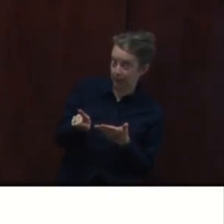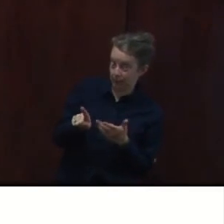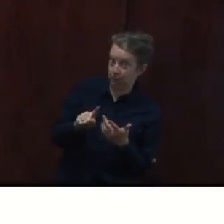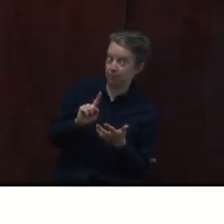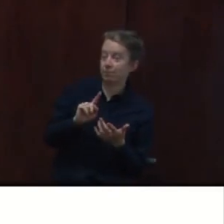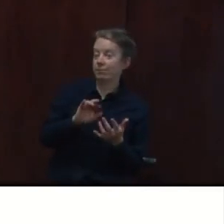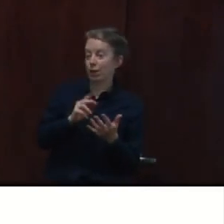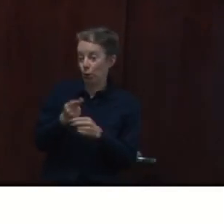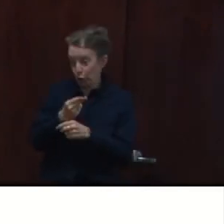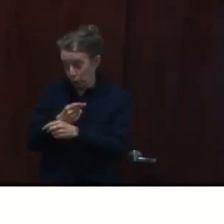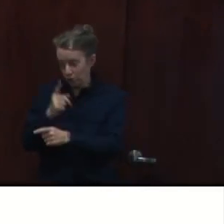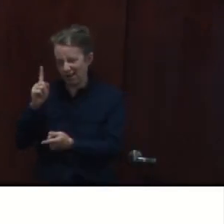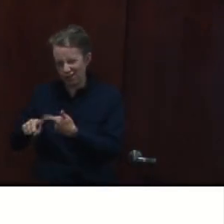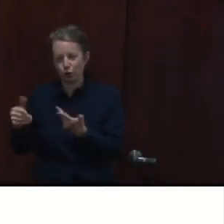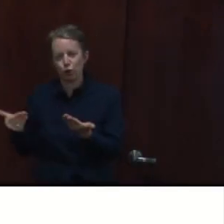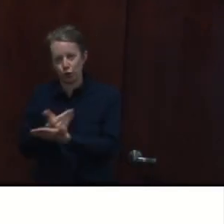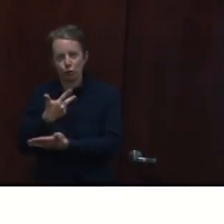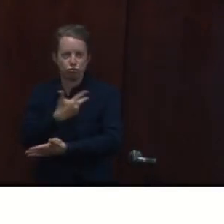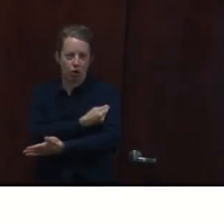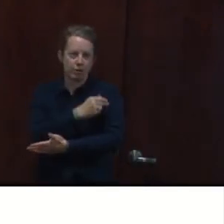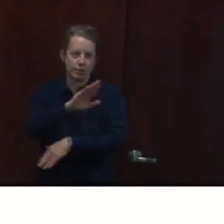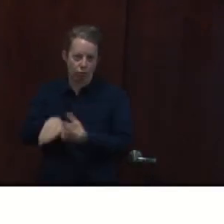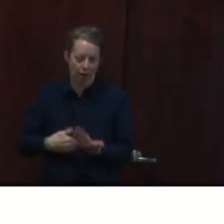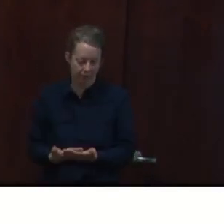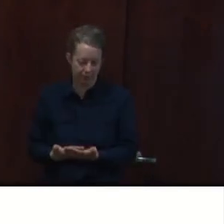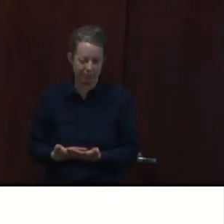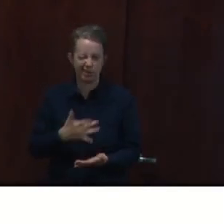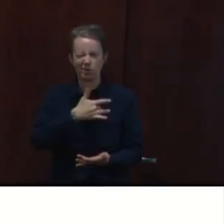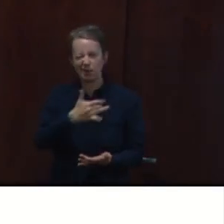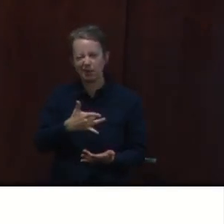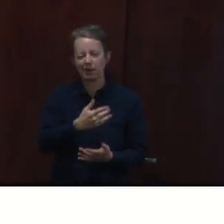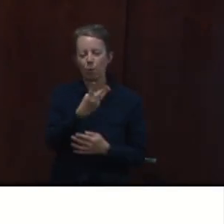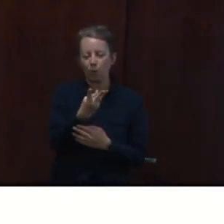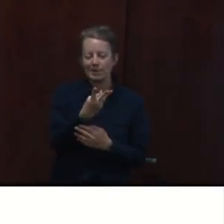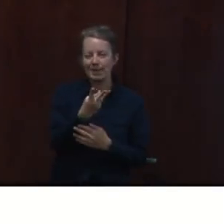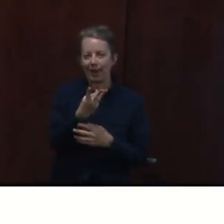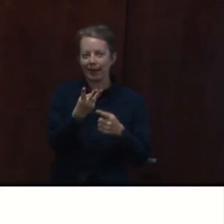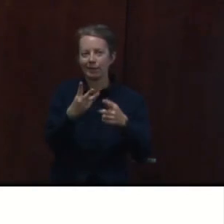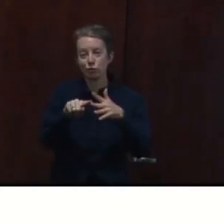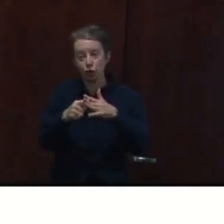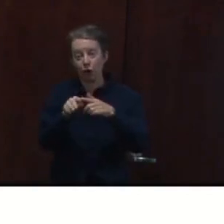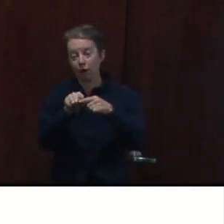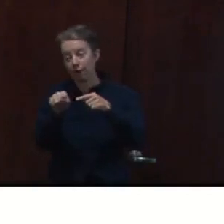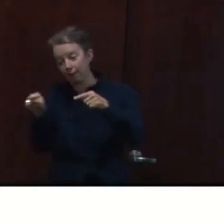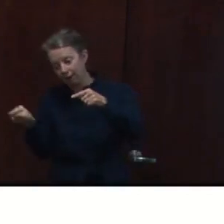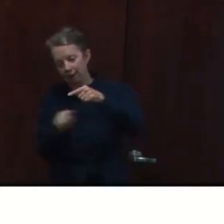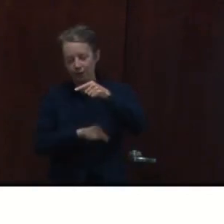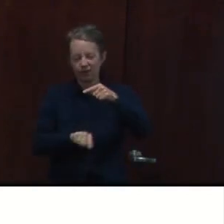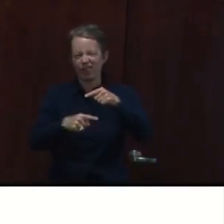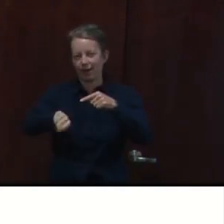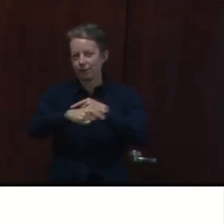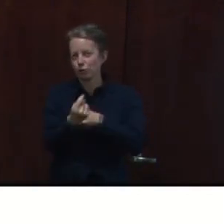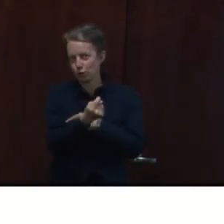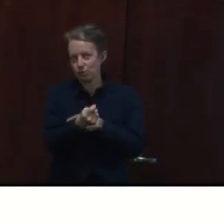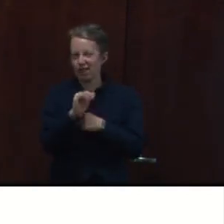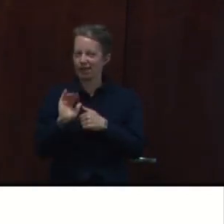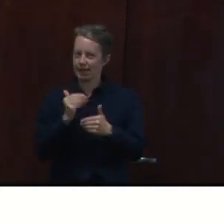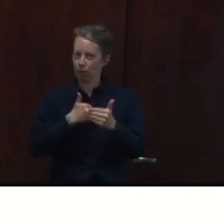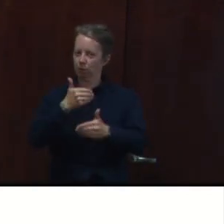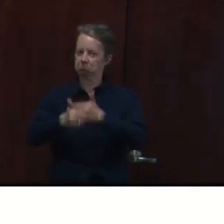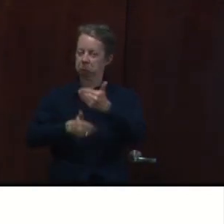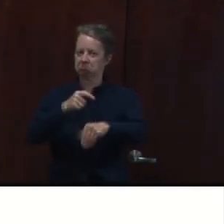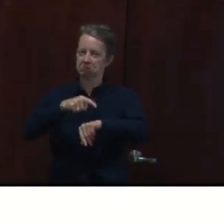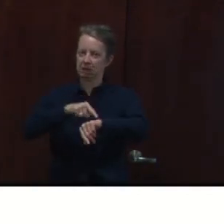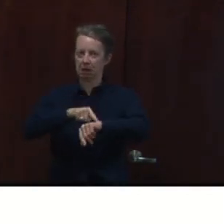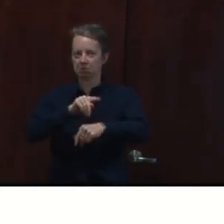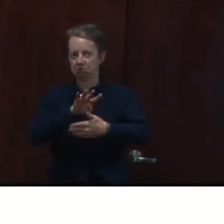in. So typically a Wednesday to Tuesday type of process. And I just wanted to put out, make